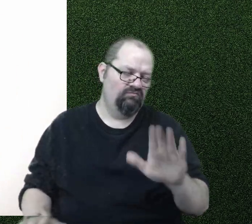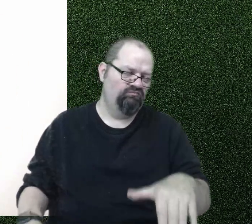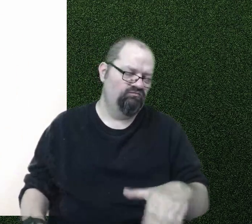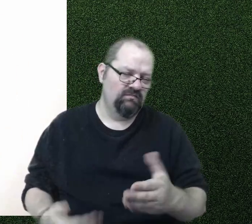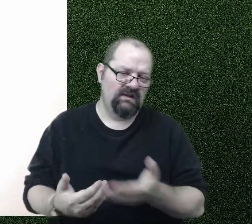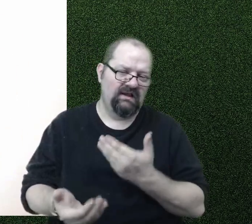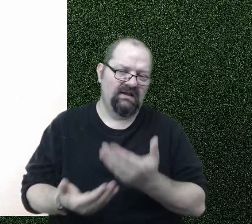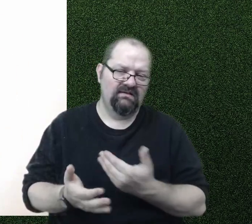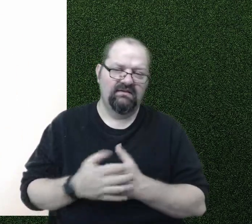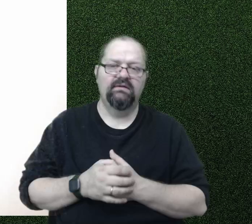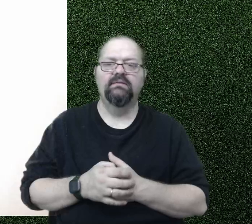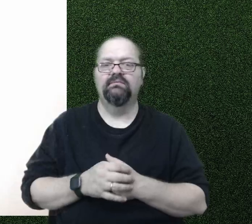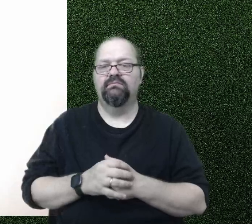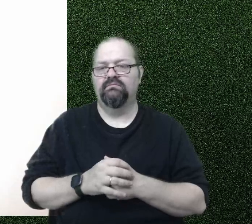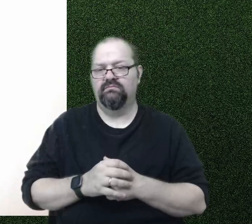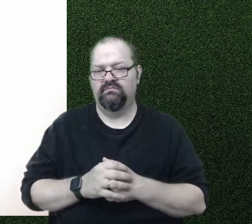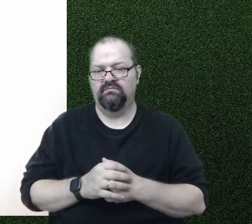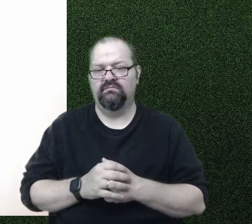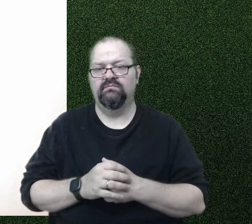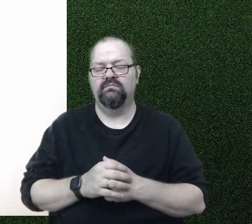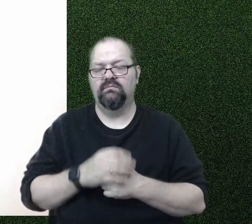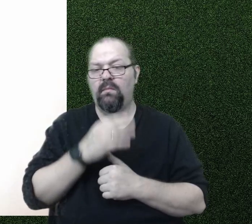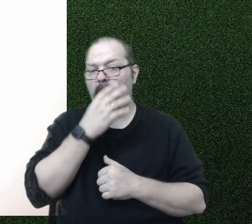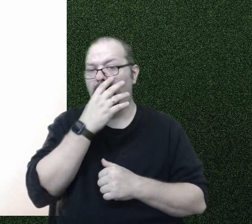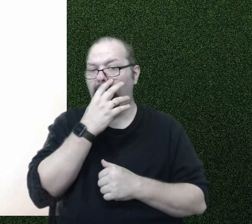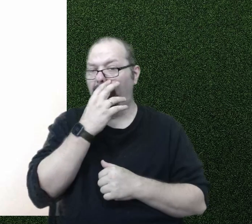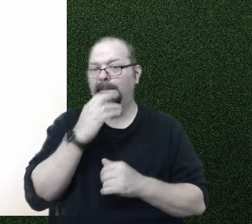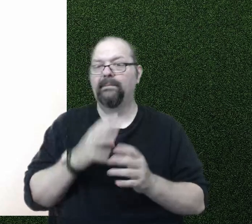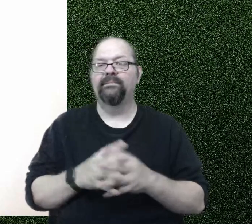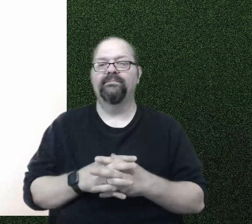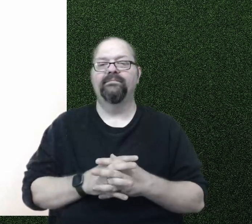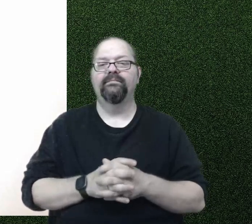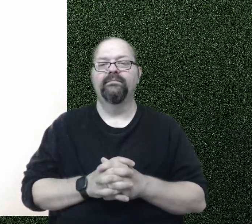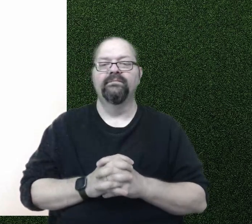At cosine of 35, tangent of 59,